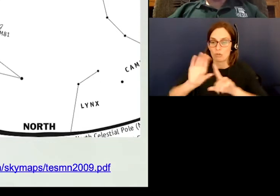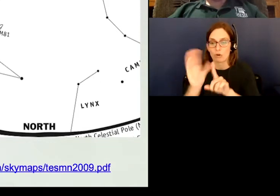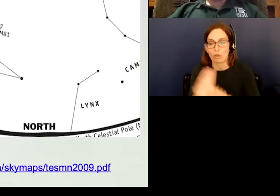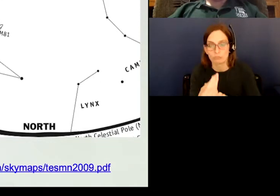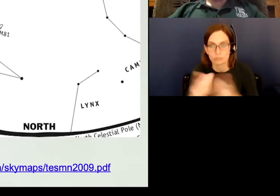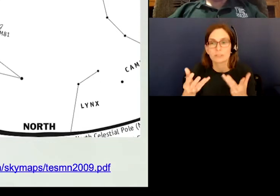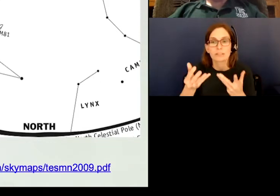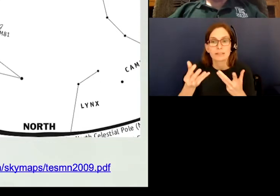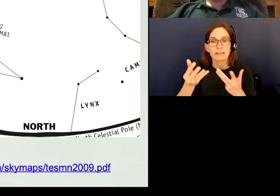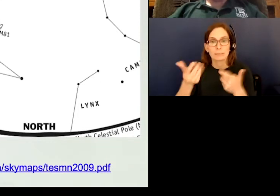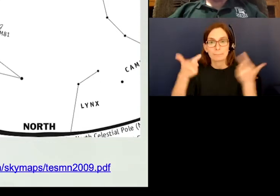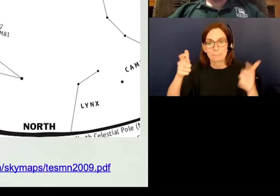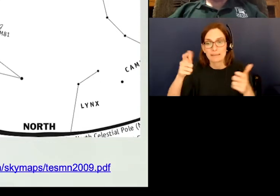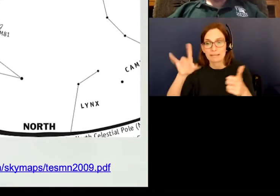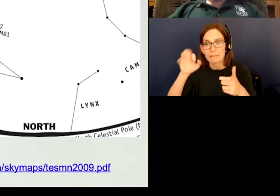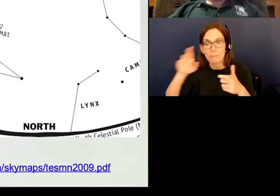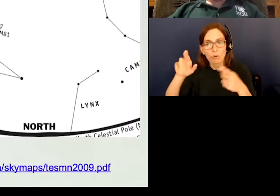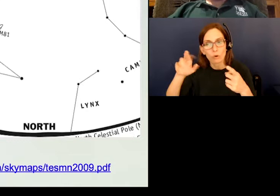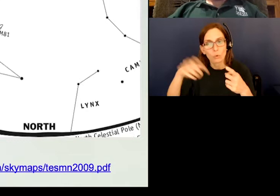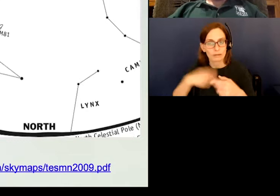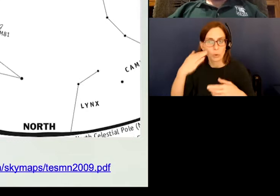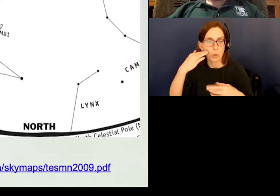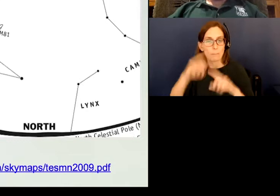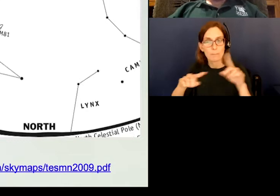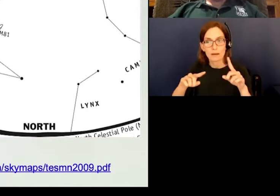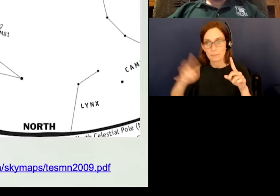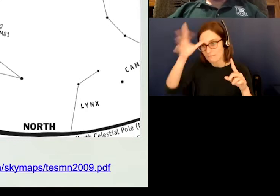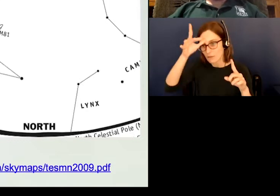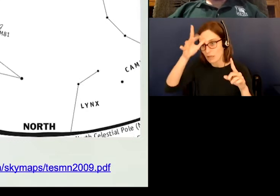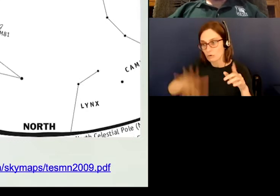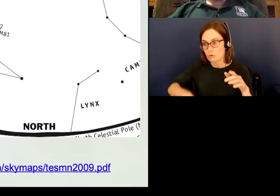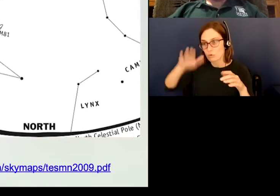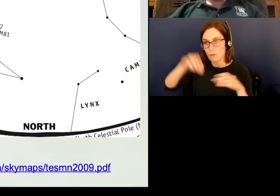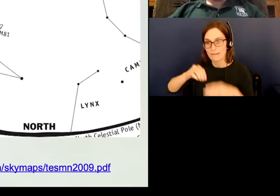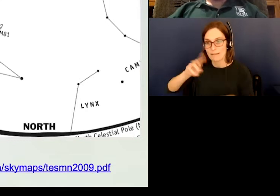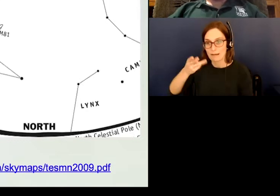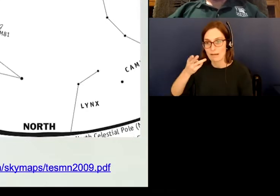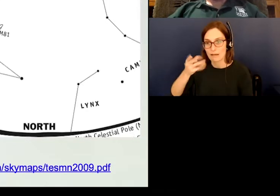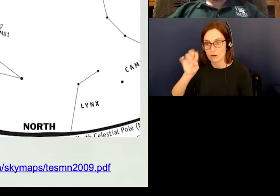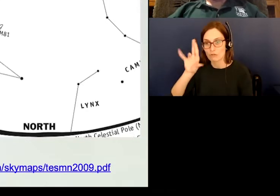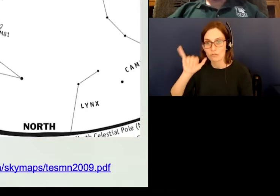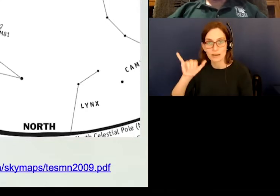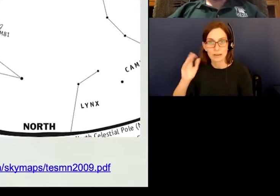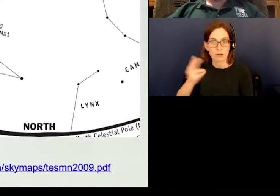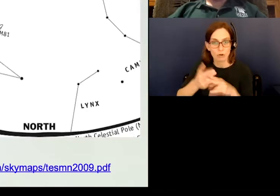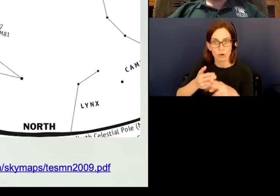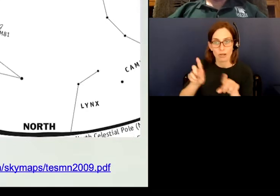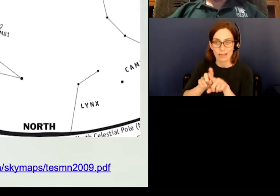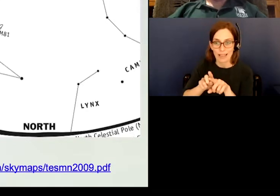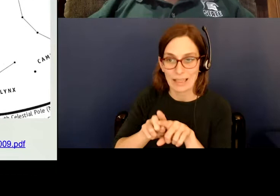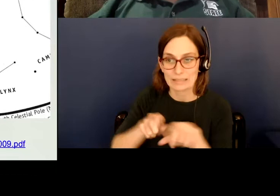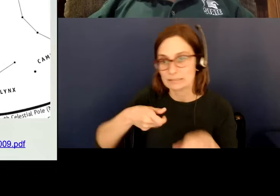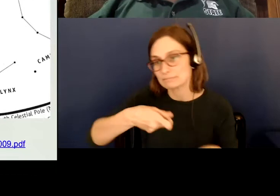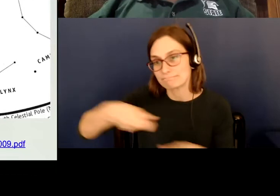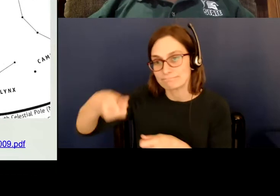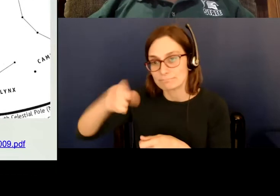father, growing up as a German in Hungary, knew this as the wagon. You can see a wagon on the side here, the heavenly wagon, the